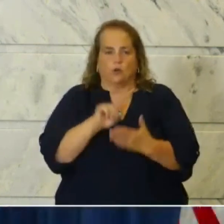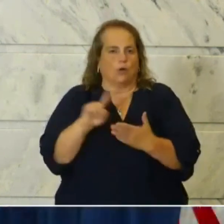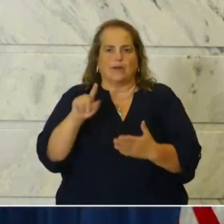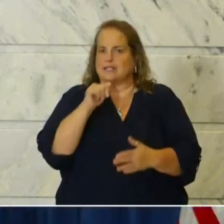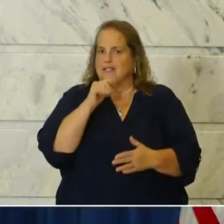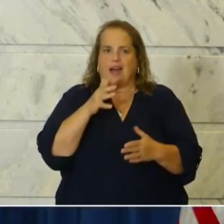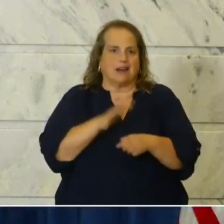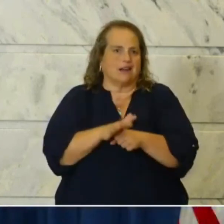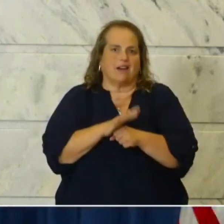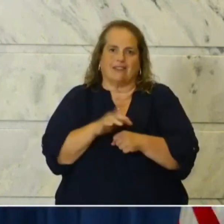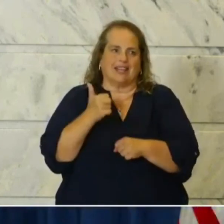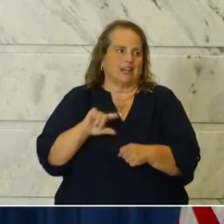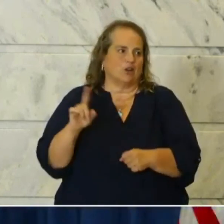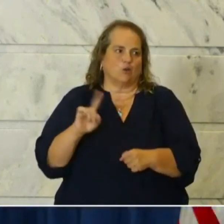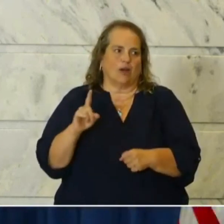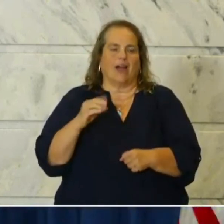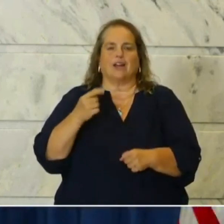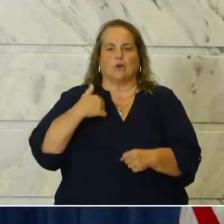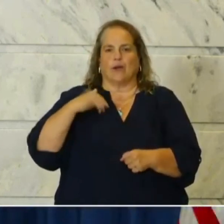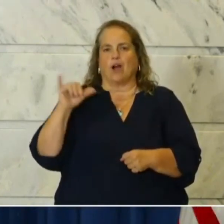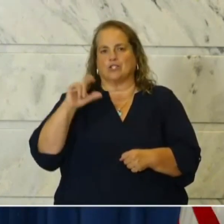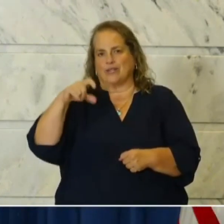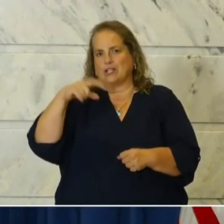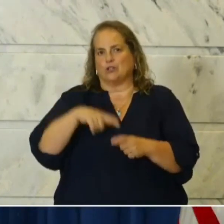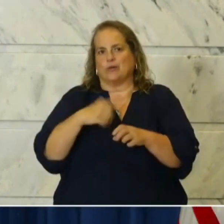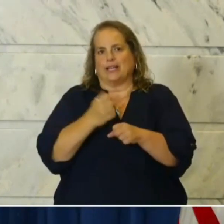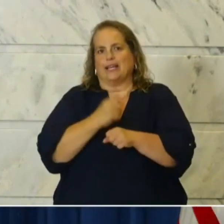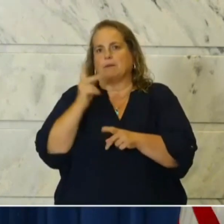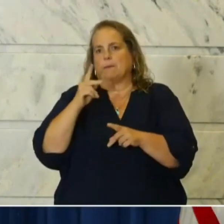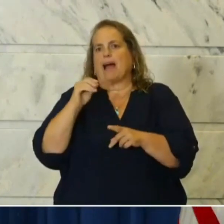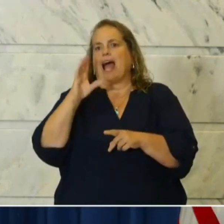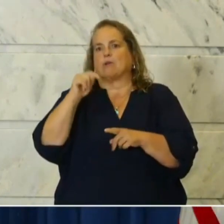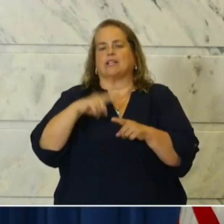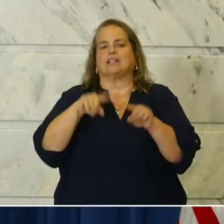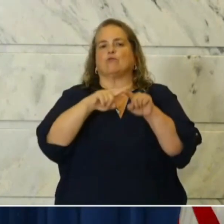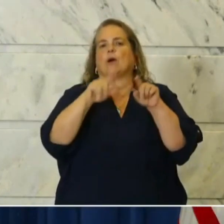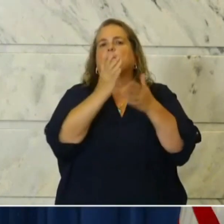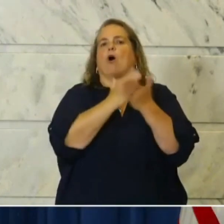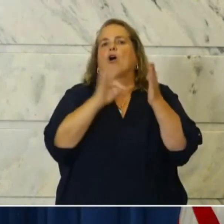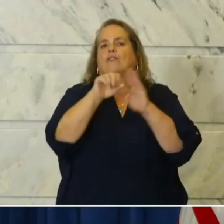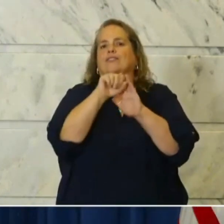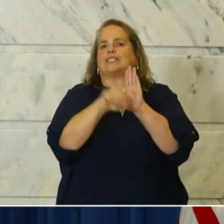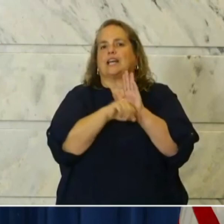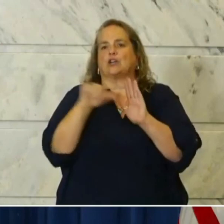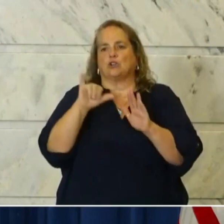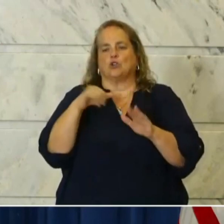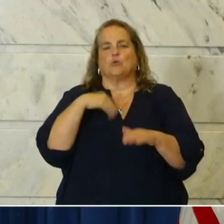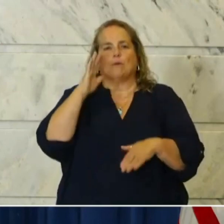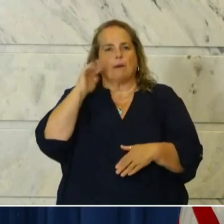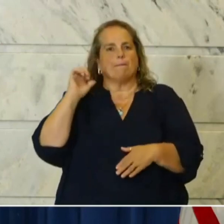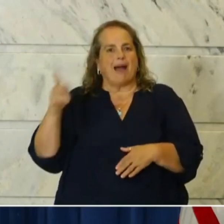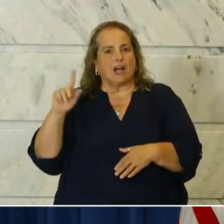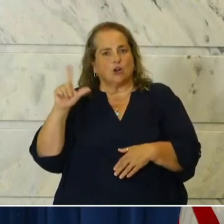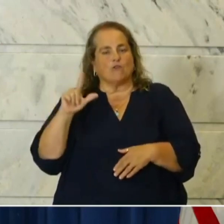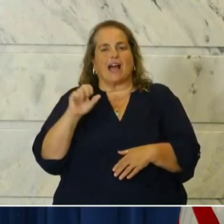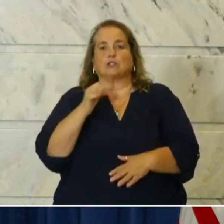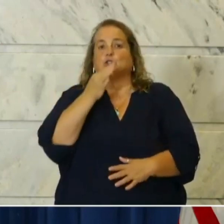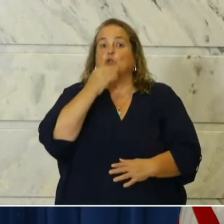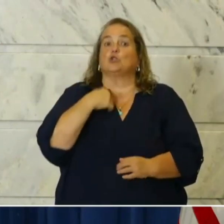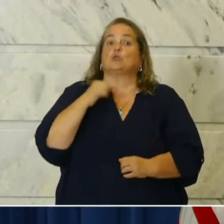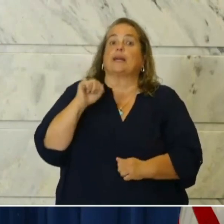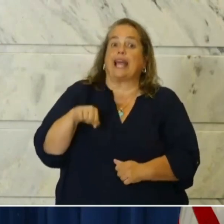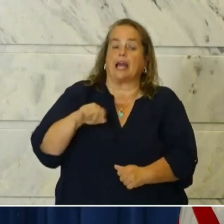anywhere. And we also need to get these folks out in other parts of the state too. We'll be back in Louisville as soon as we can, but my